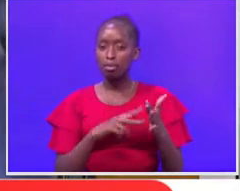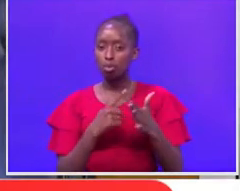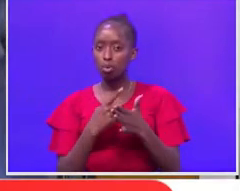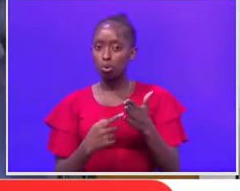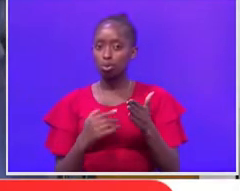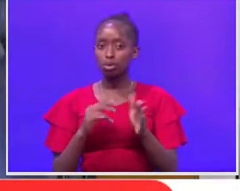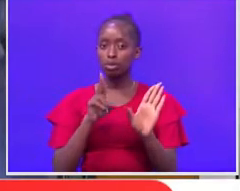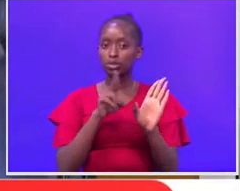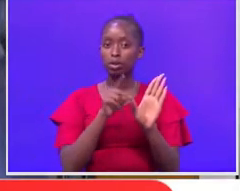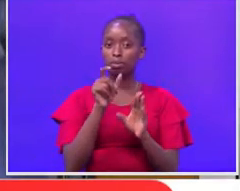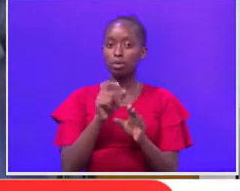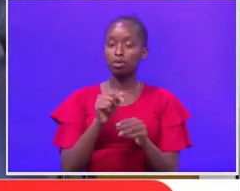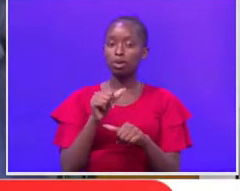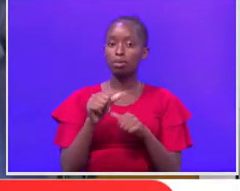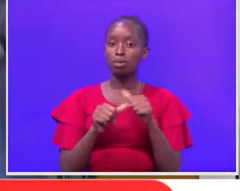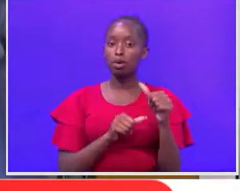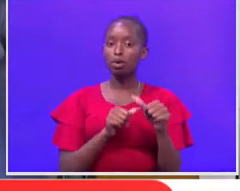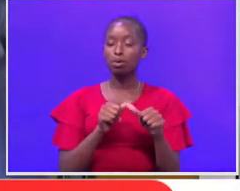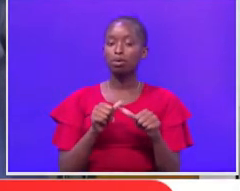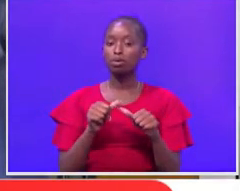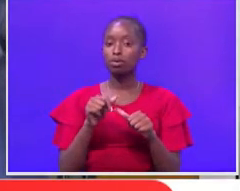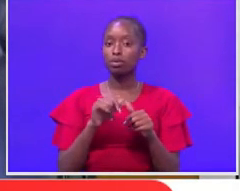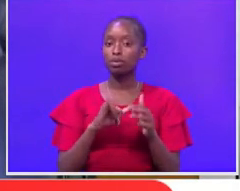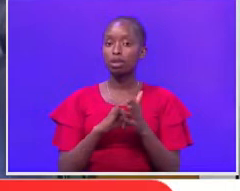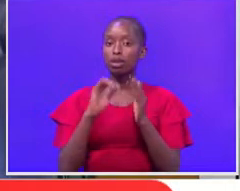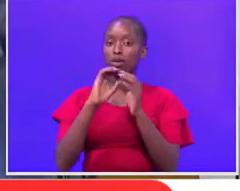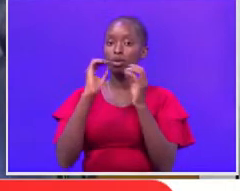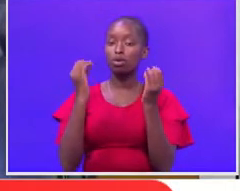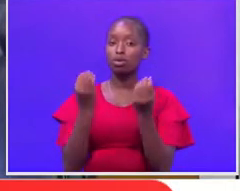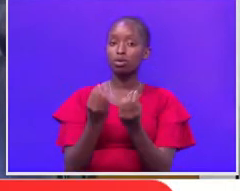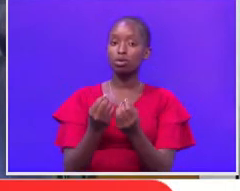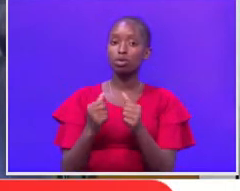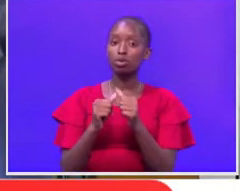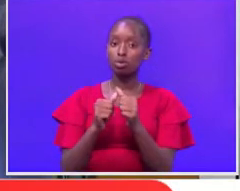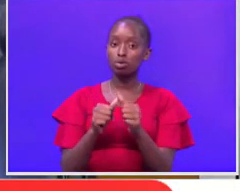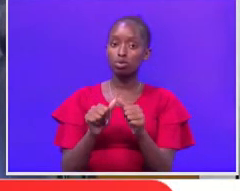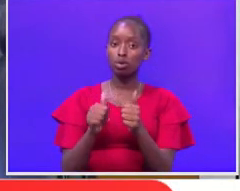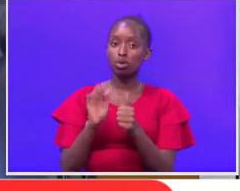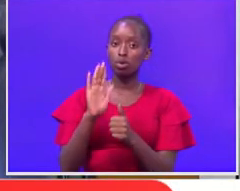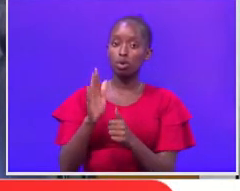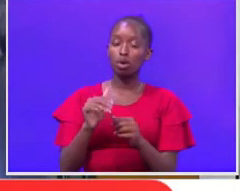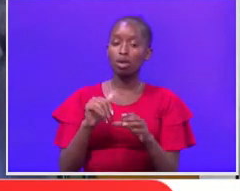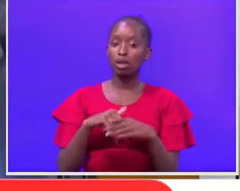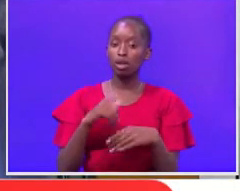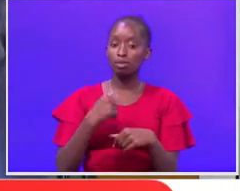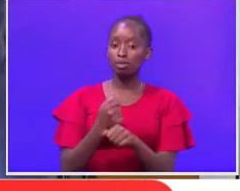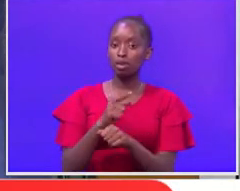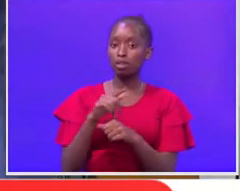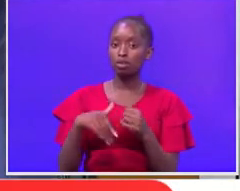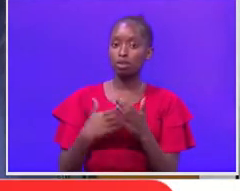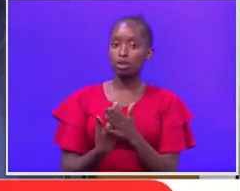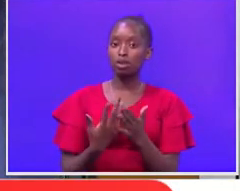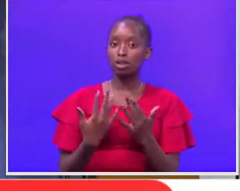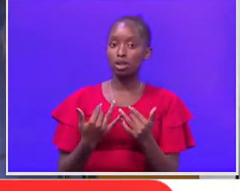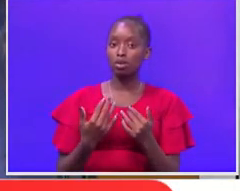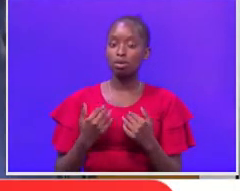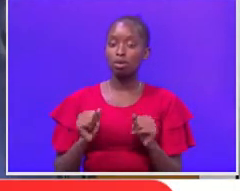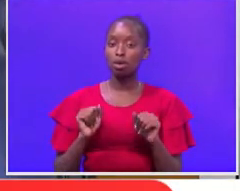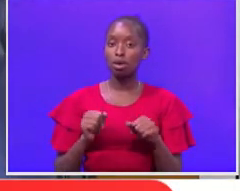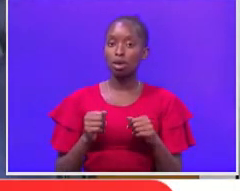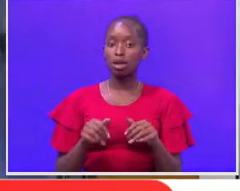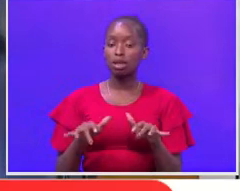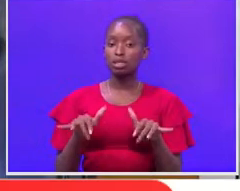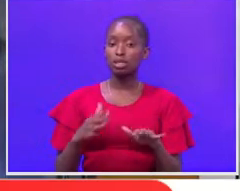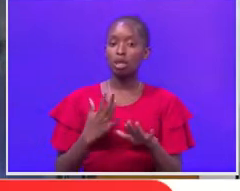the Maendeleo organization is not involved in doing all this work, so that she does not decide to stay,